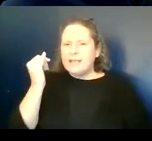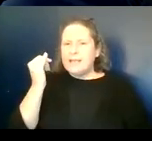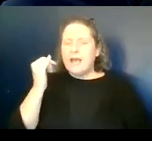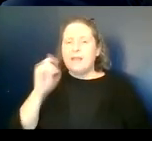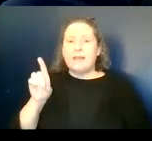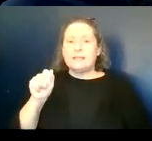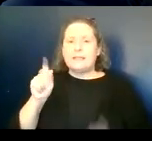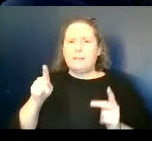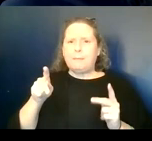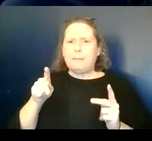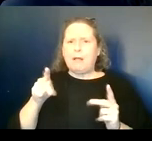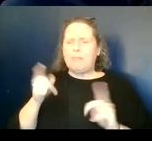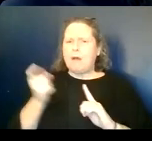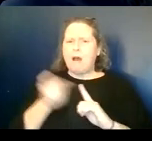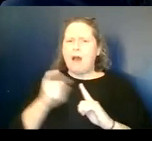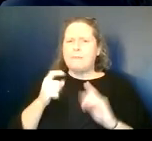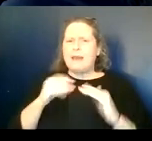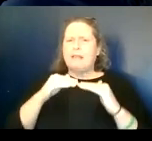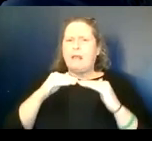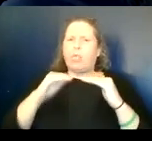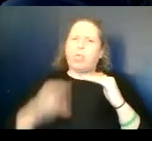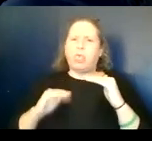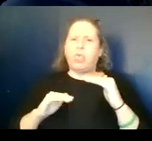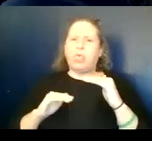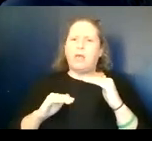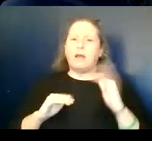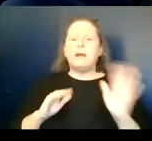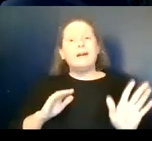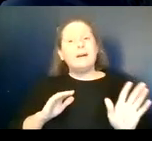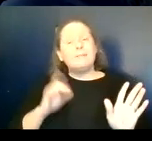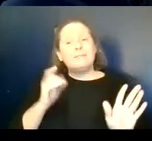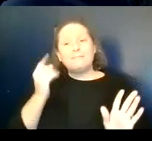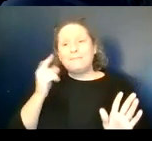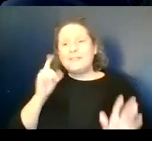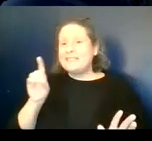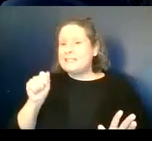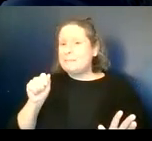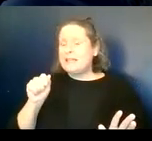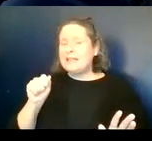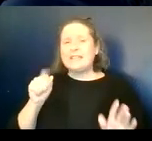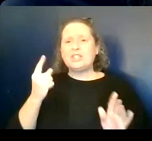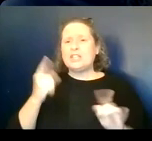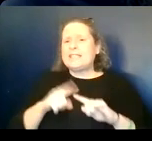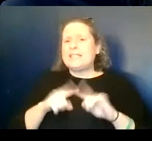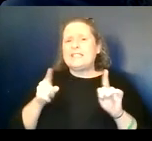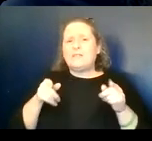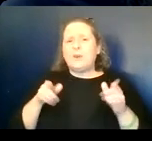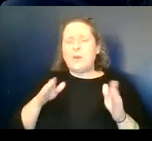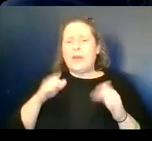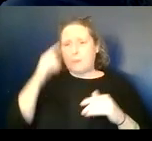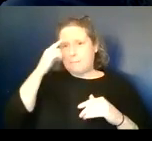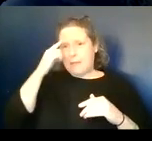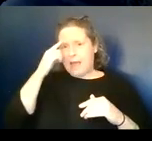inferior, when in truth, disability is just another way for a mind and body to be. This goes back in history to the beginning of